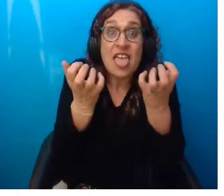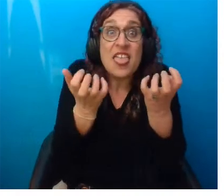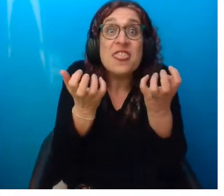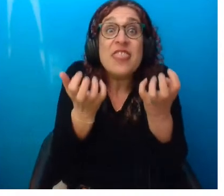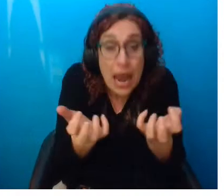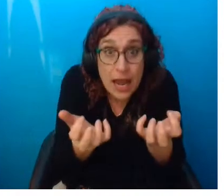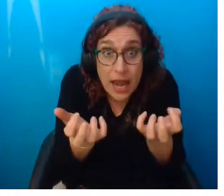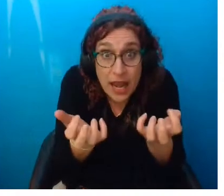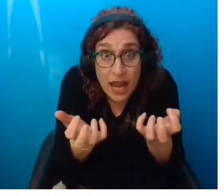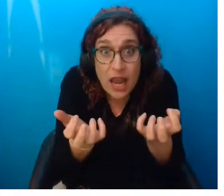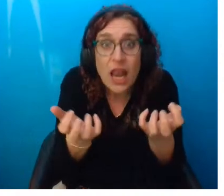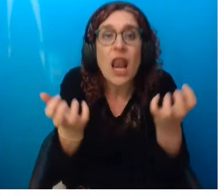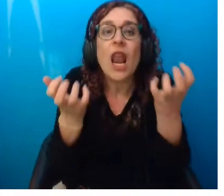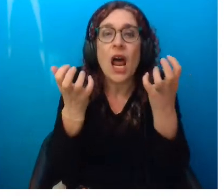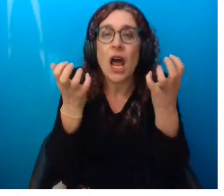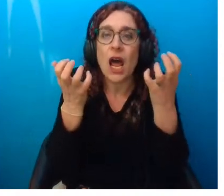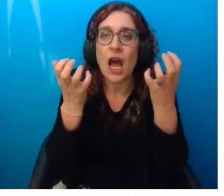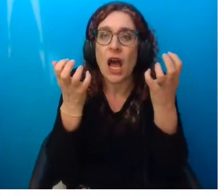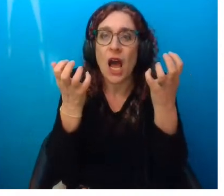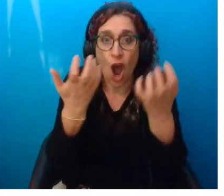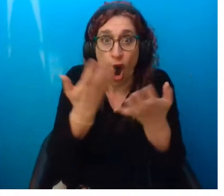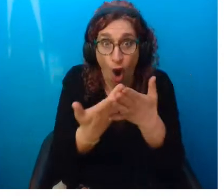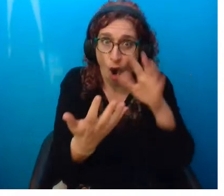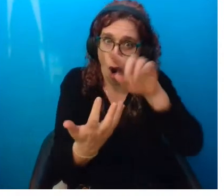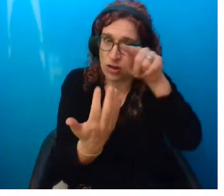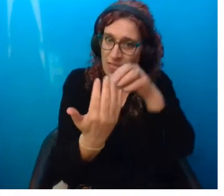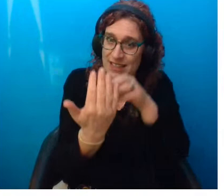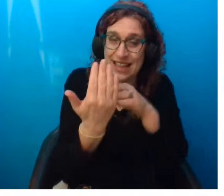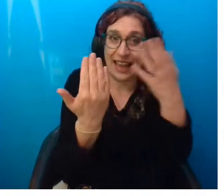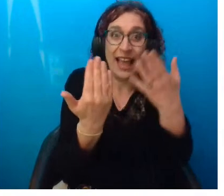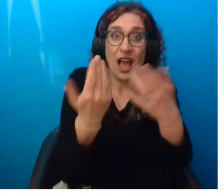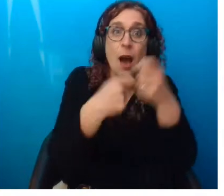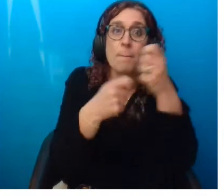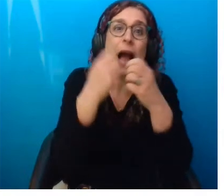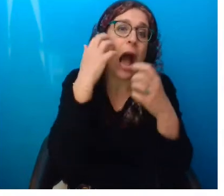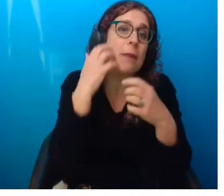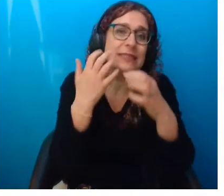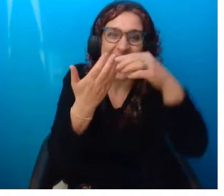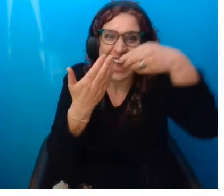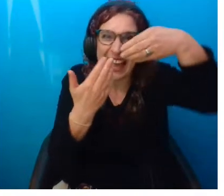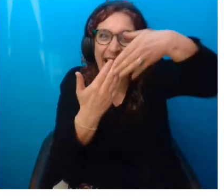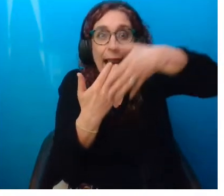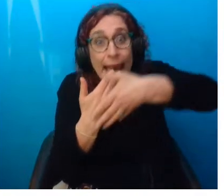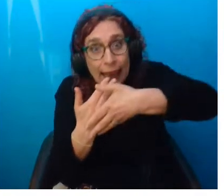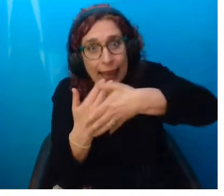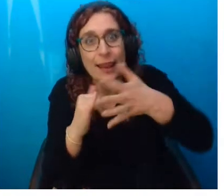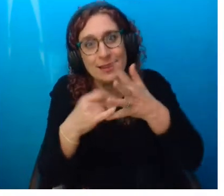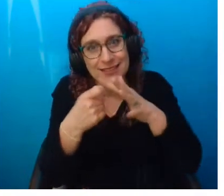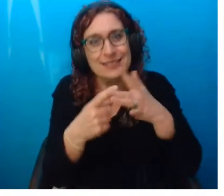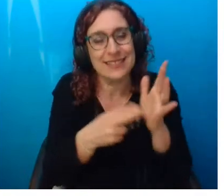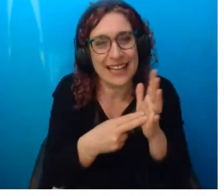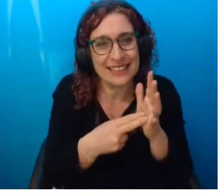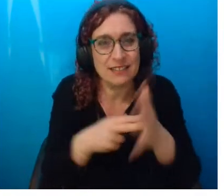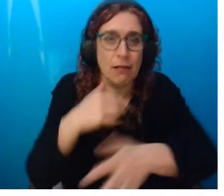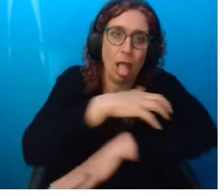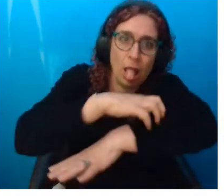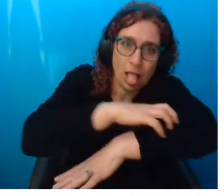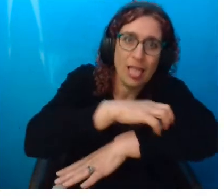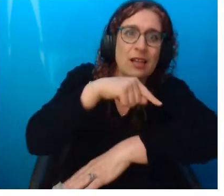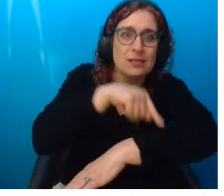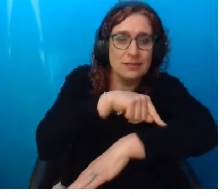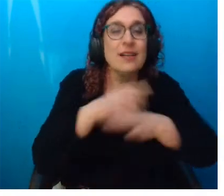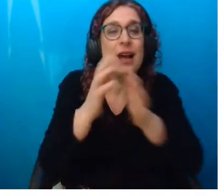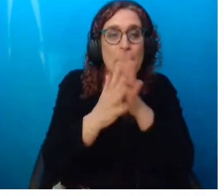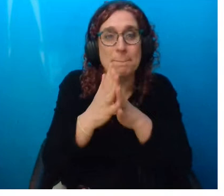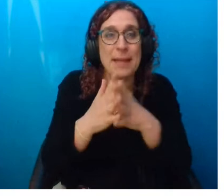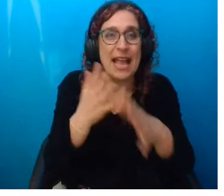penetrate aeroallergen that's sitting on the skin into the skin. So it tends to be sites of direct contact, so